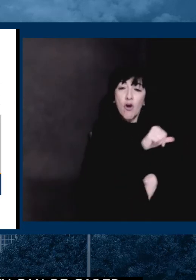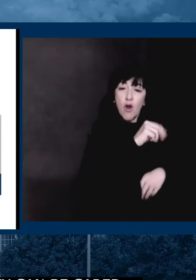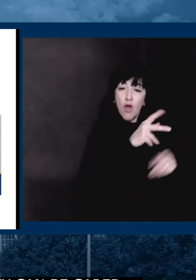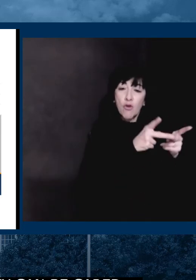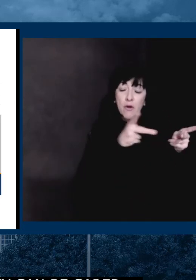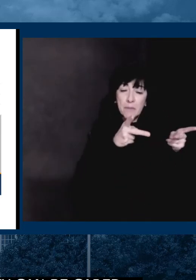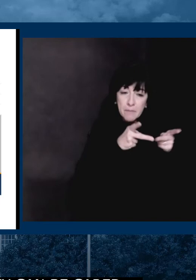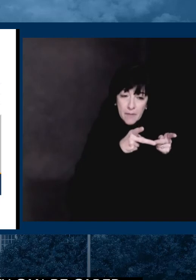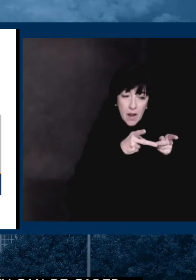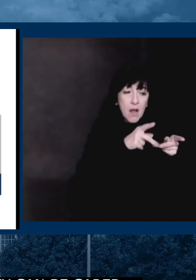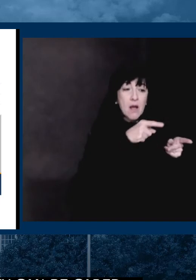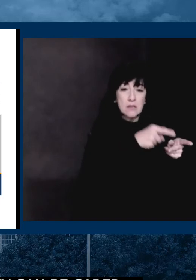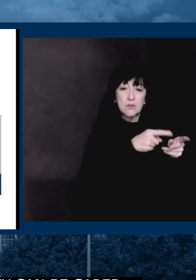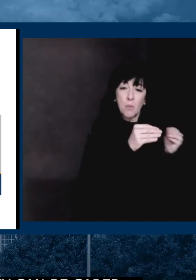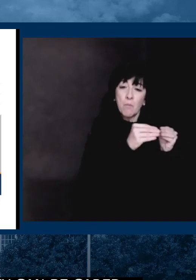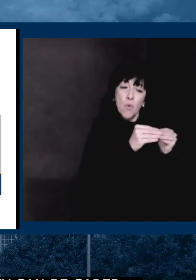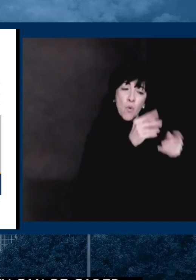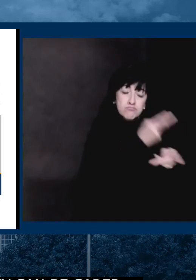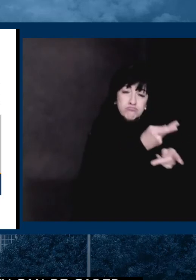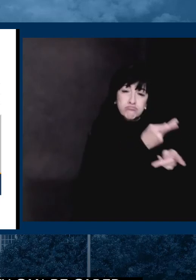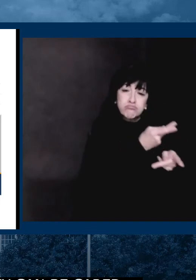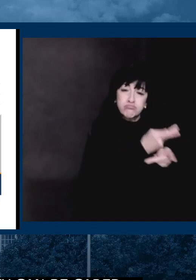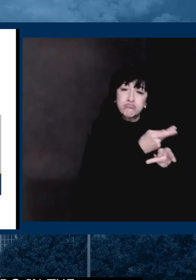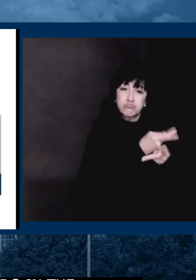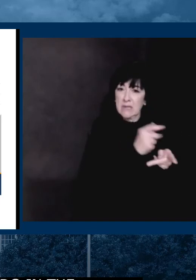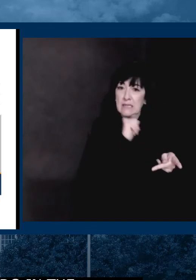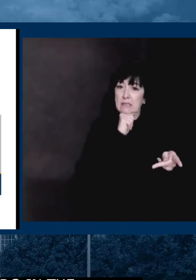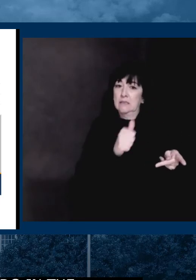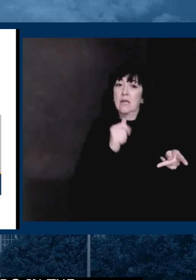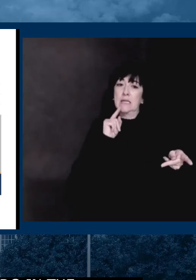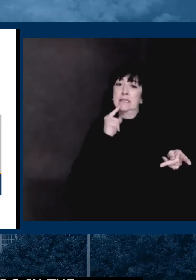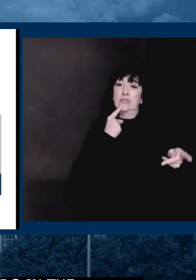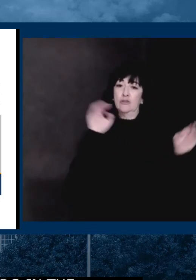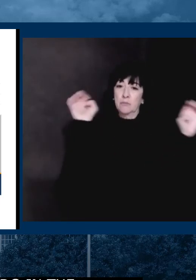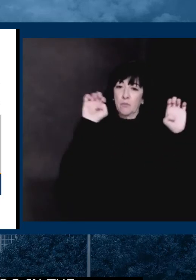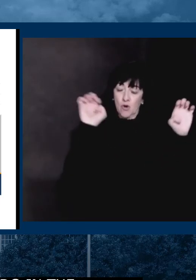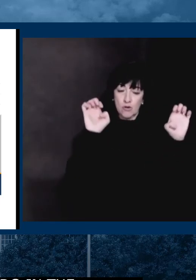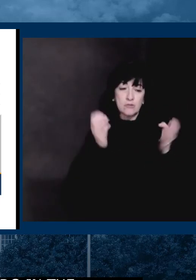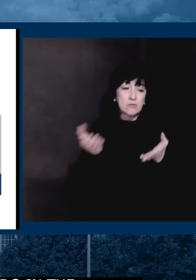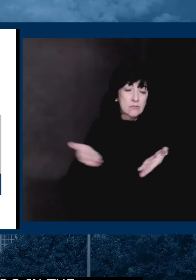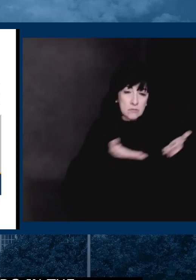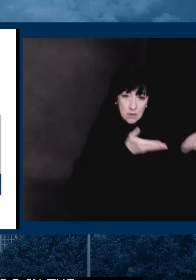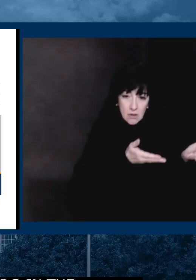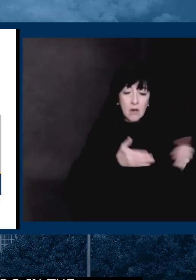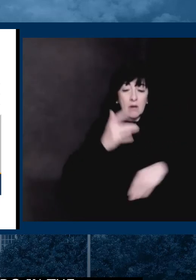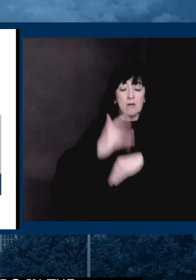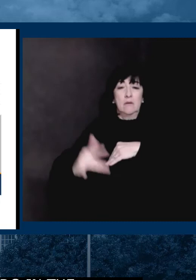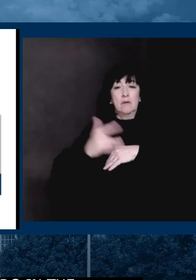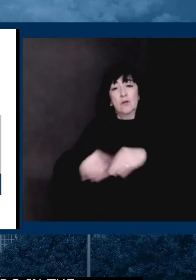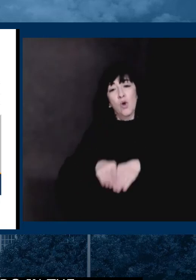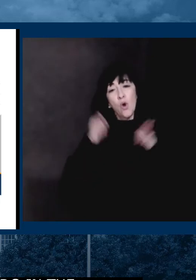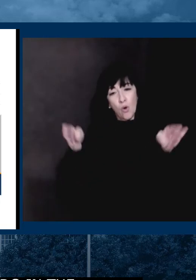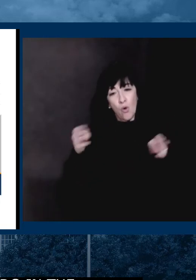all the feedback that we have, the most effective thing is what hospitals are doing with our support right